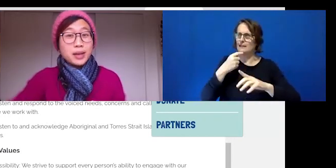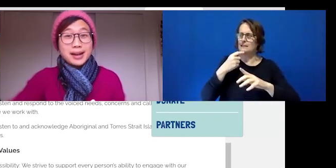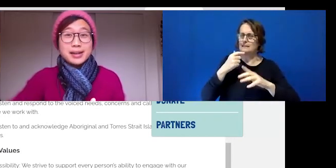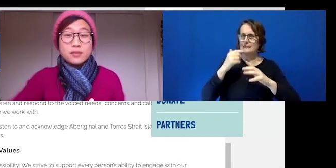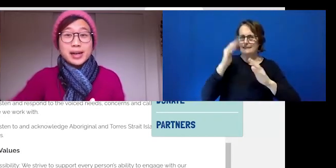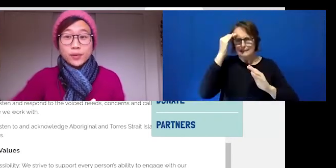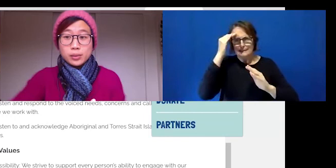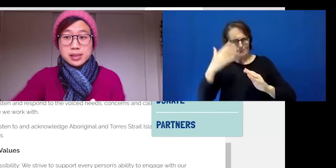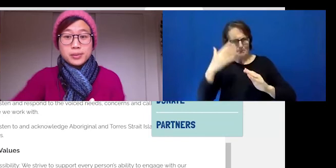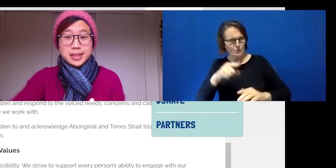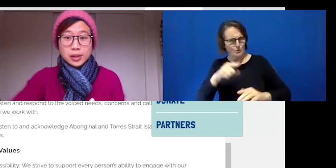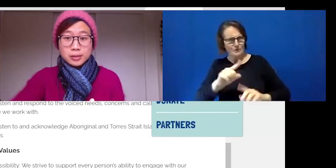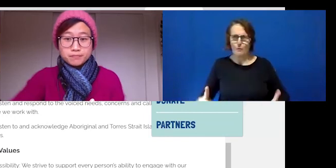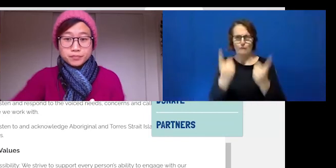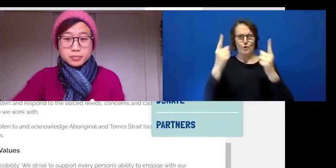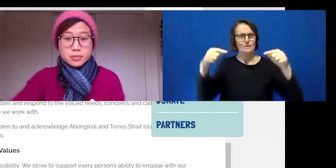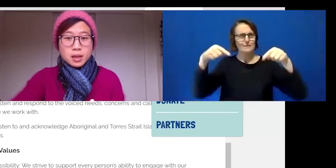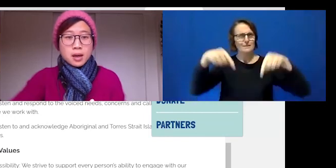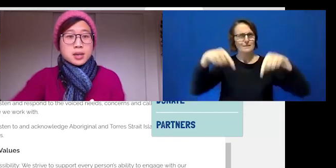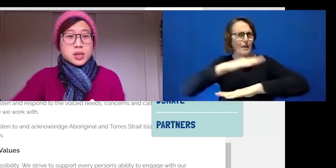experiences of Black identifying folks in particular.